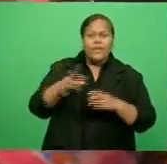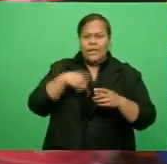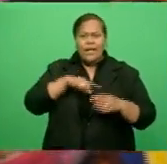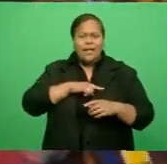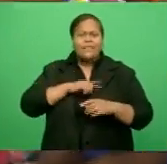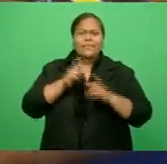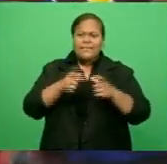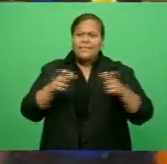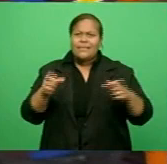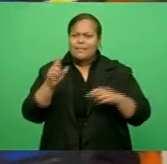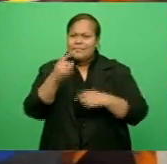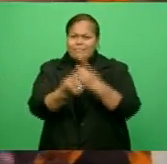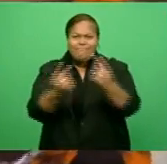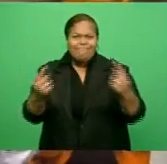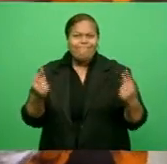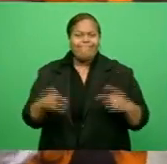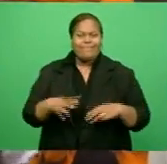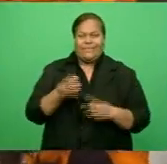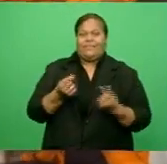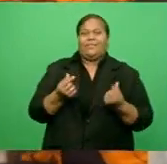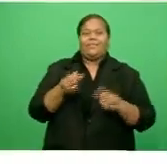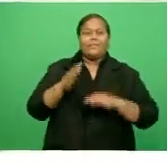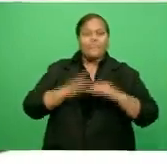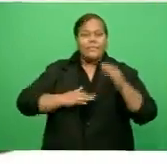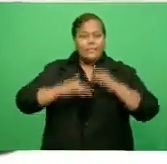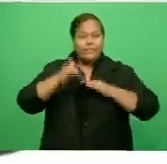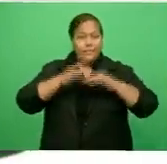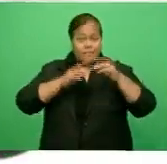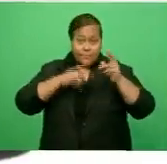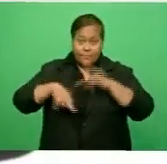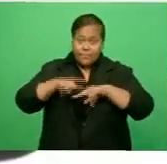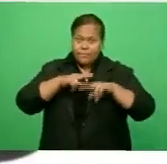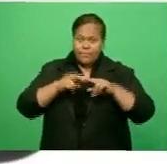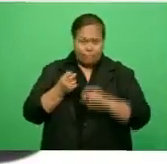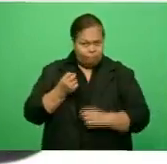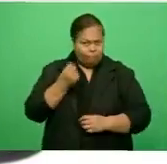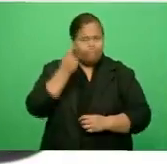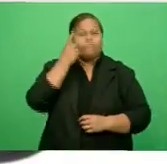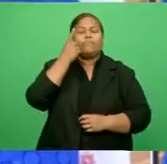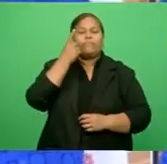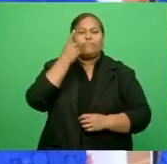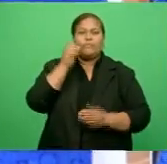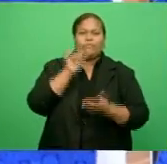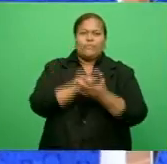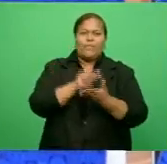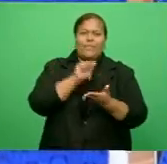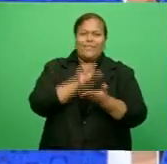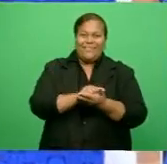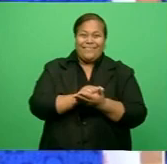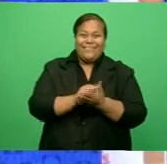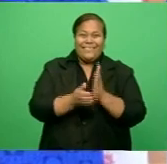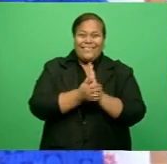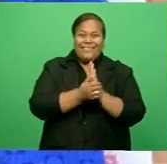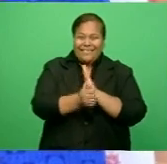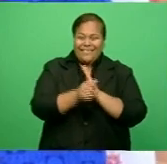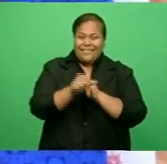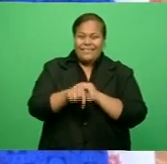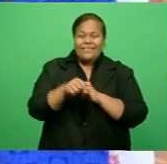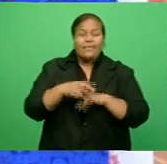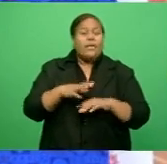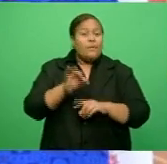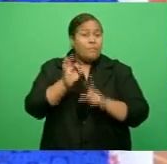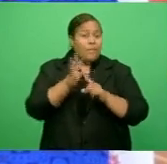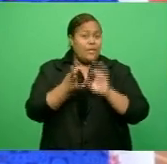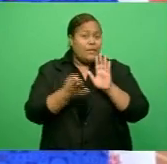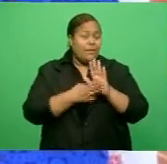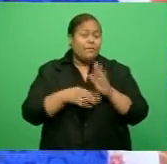the easier it will be to build a Fiji that truly realizes its potential. The Prime Minister also acknowledged the work